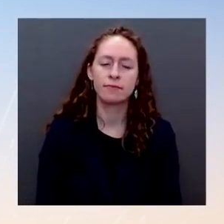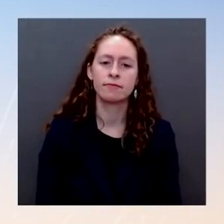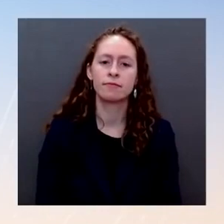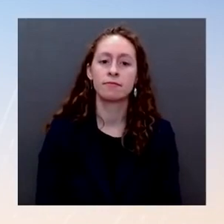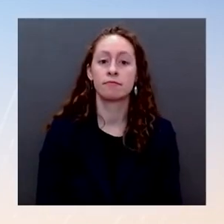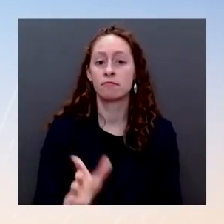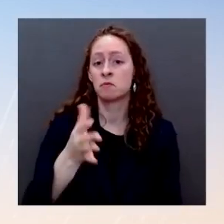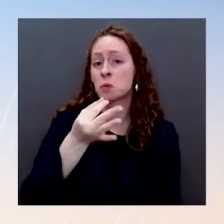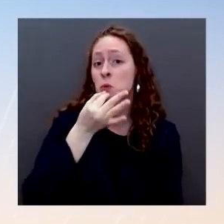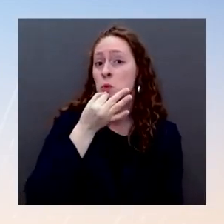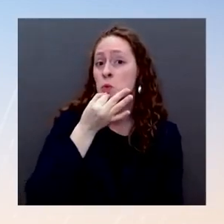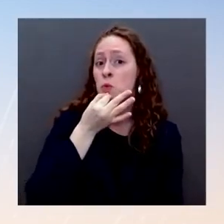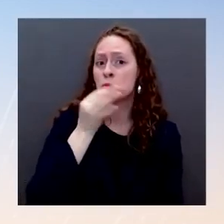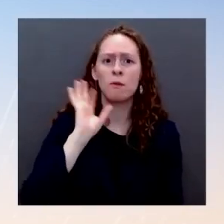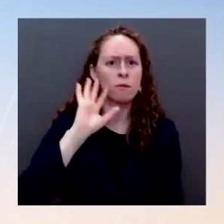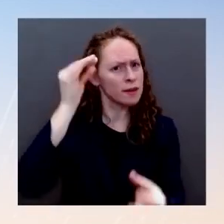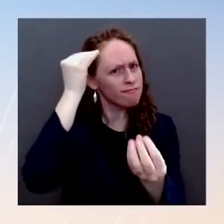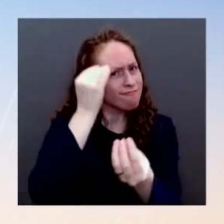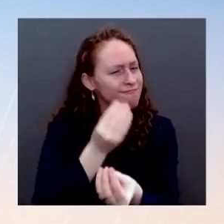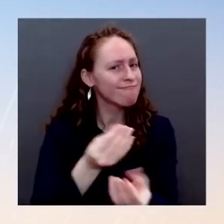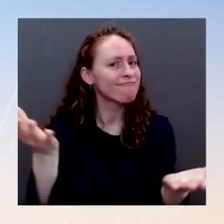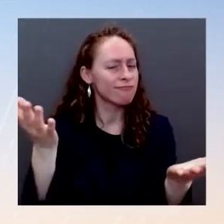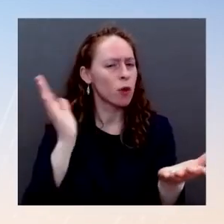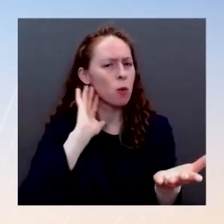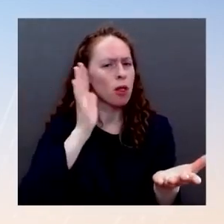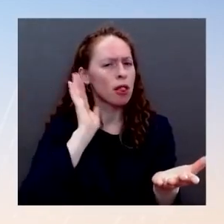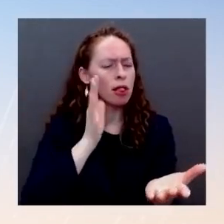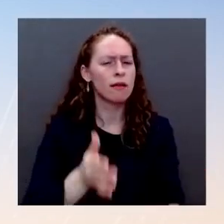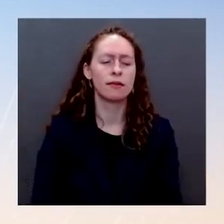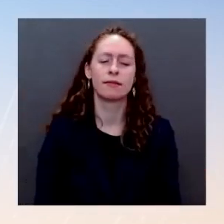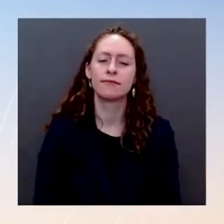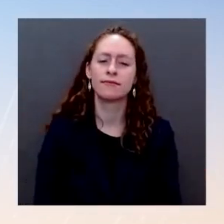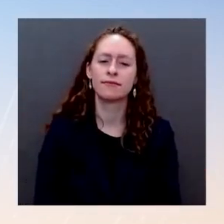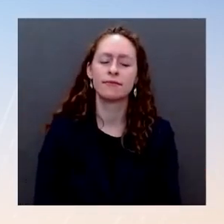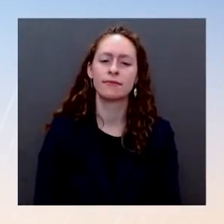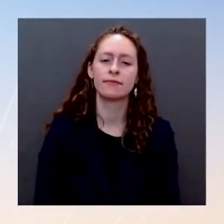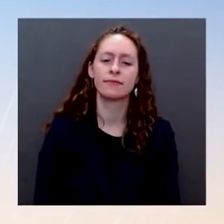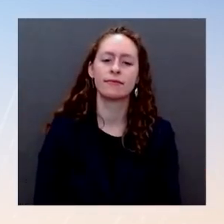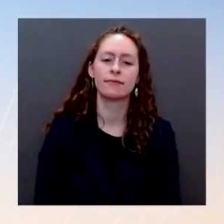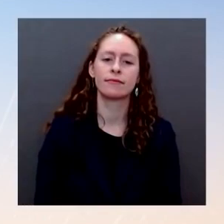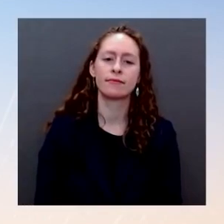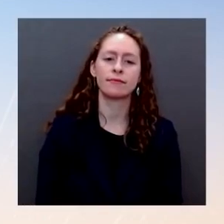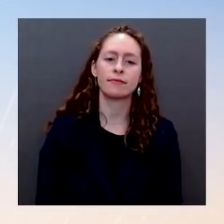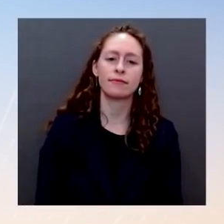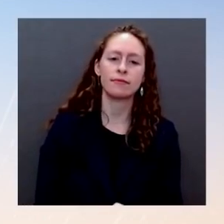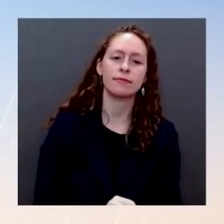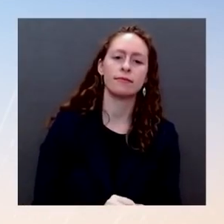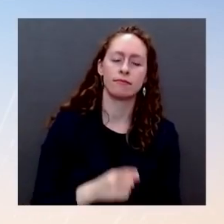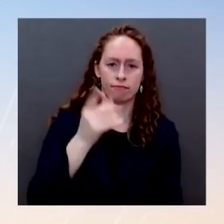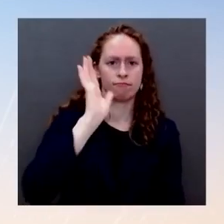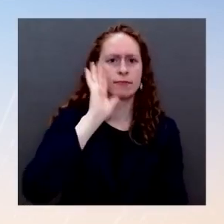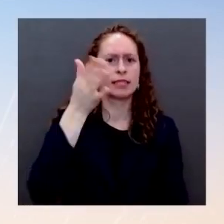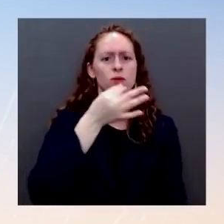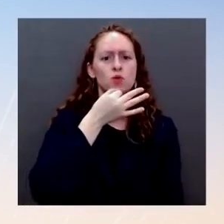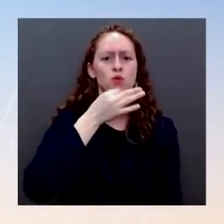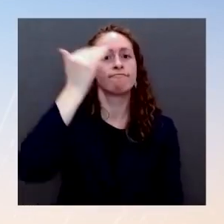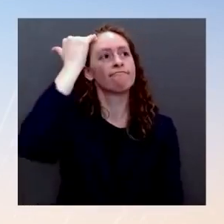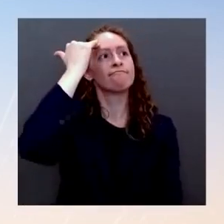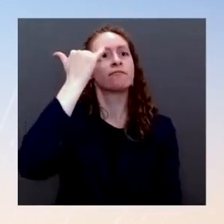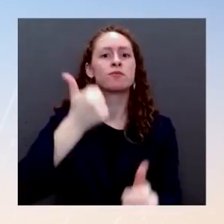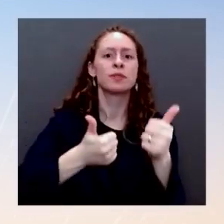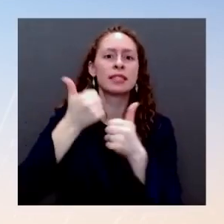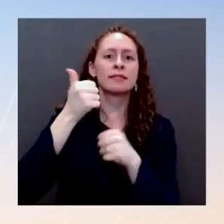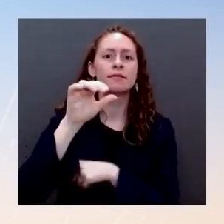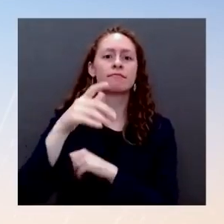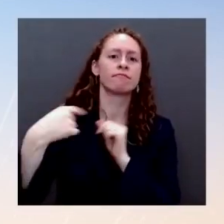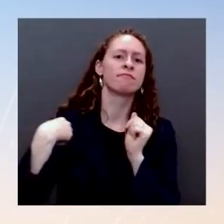of the awards through the RFP this week. So the first delivery from manufacturers will start later this month.